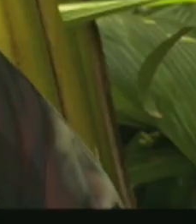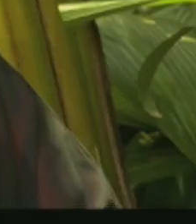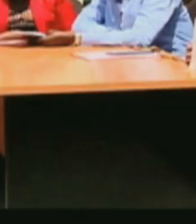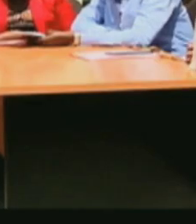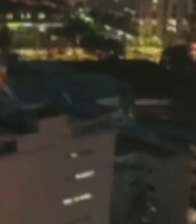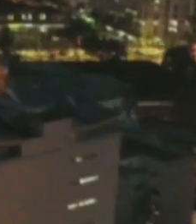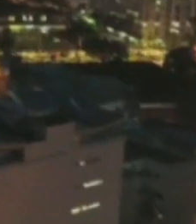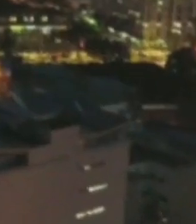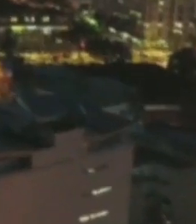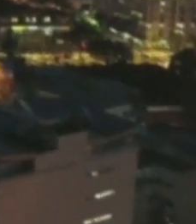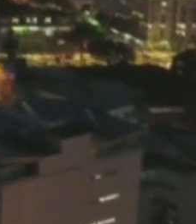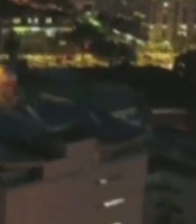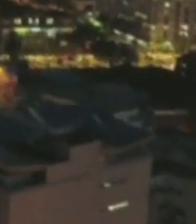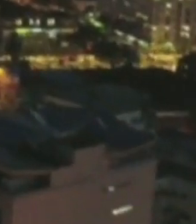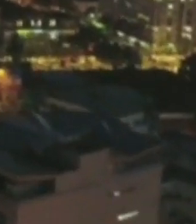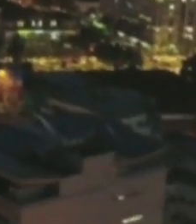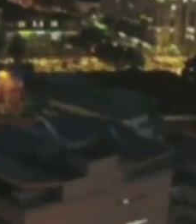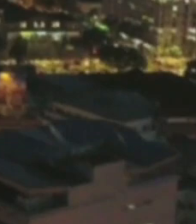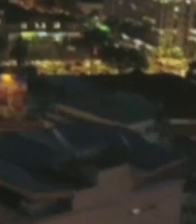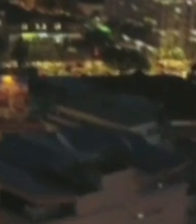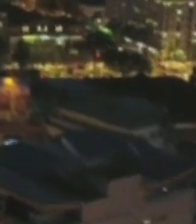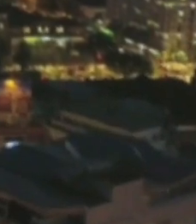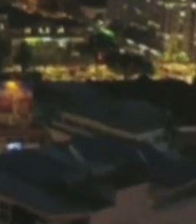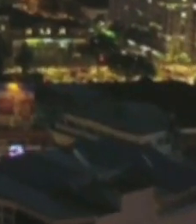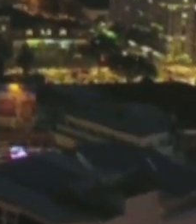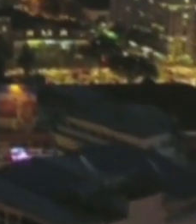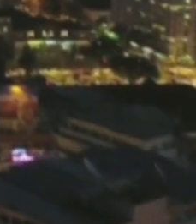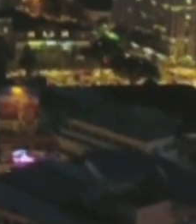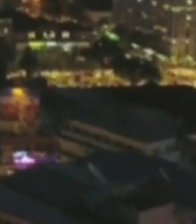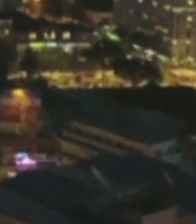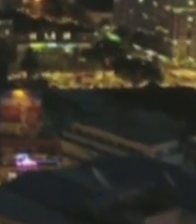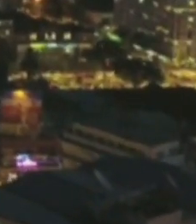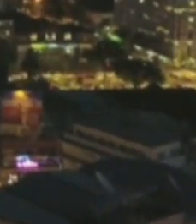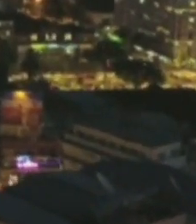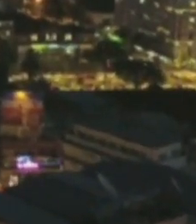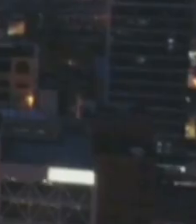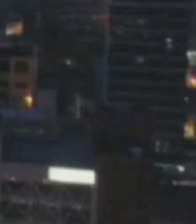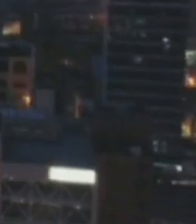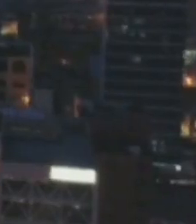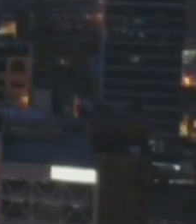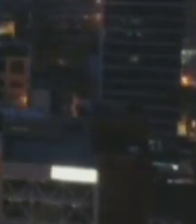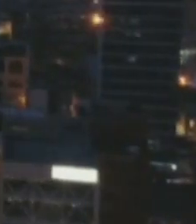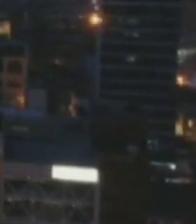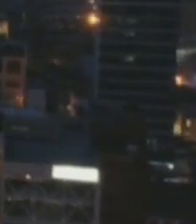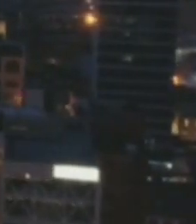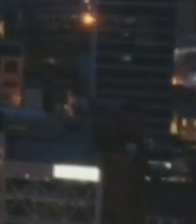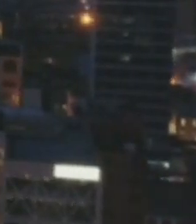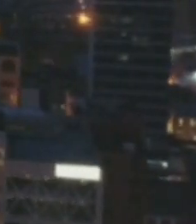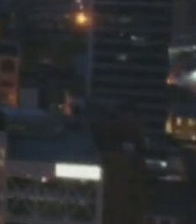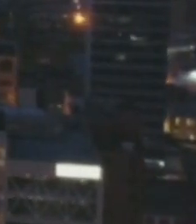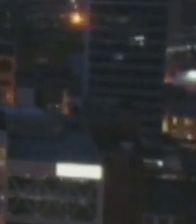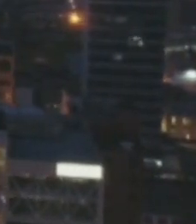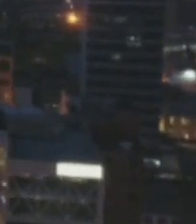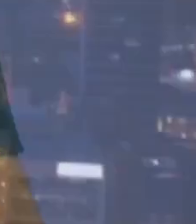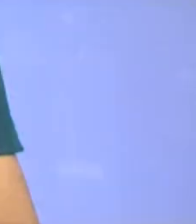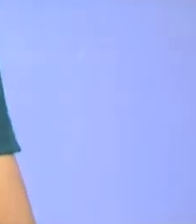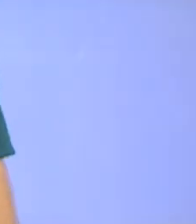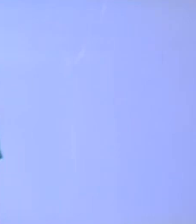NTV Tonight, with Smriti Vidyarthi.